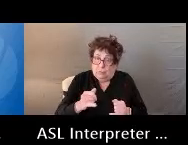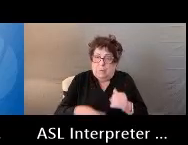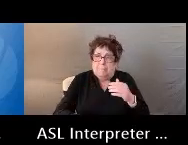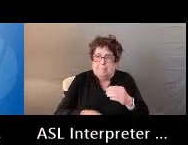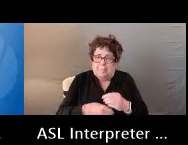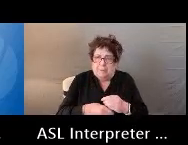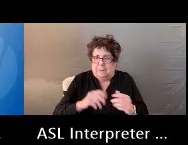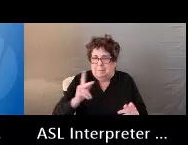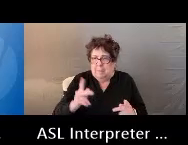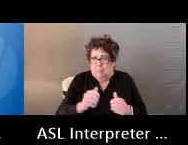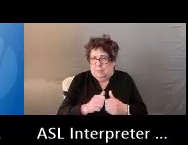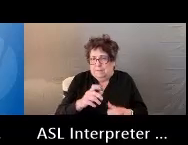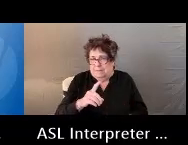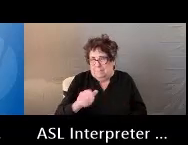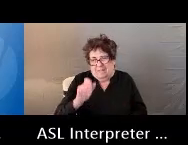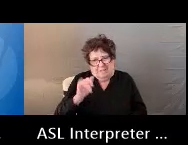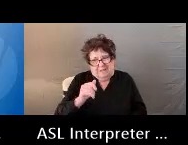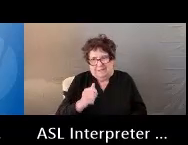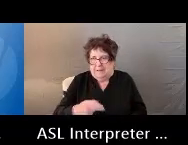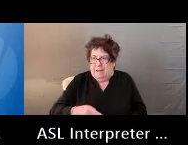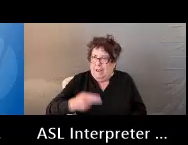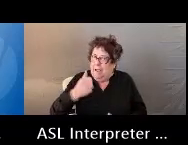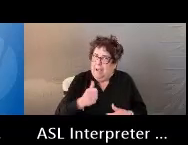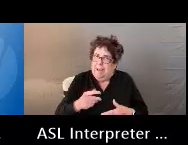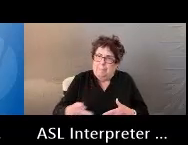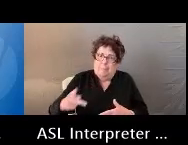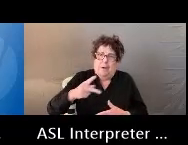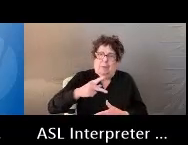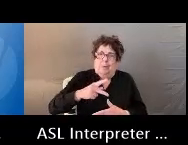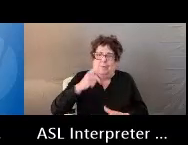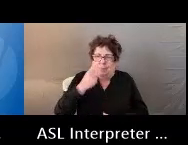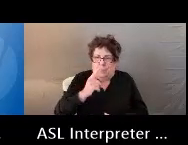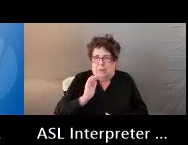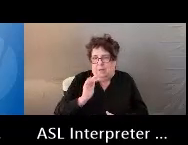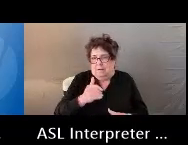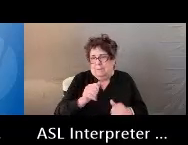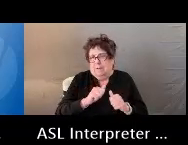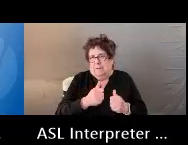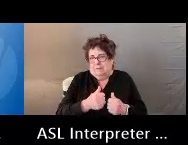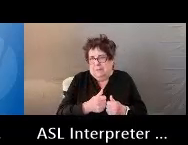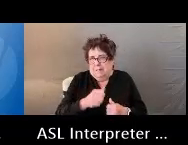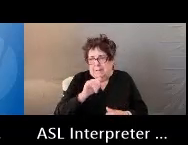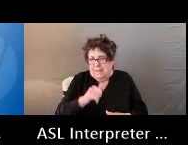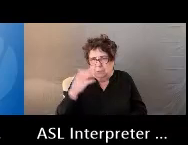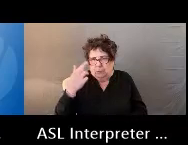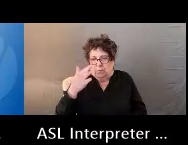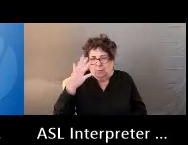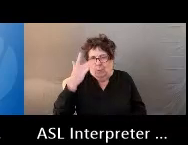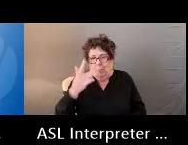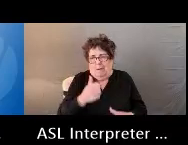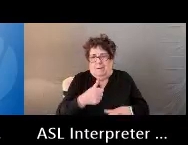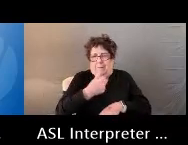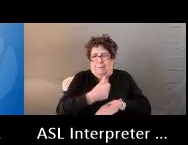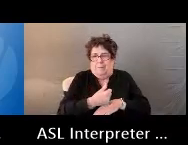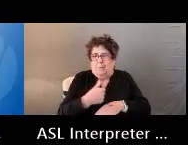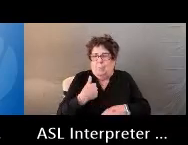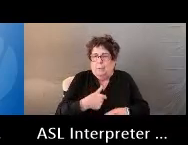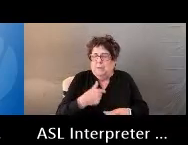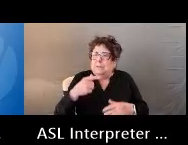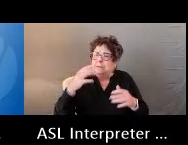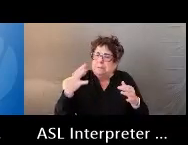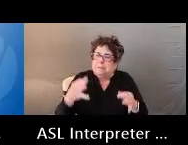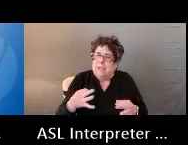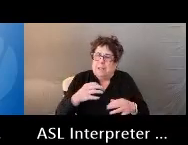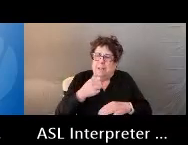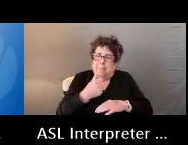agency. And that is the reason why we decided to implement a comprehensive plan to meet not only